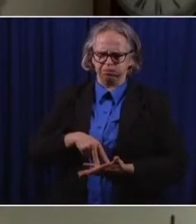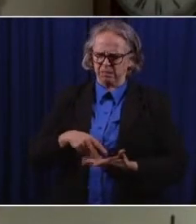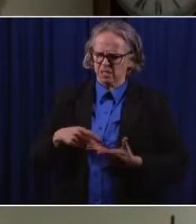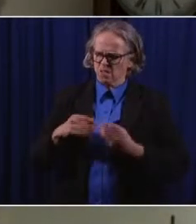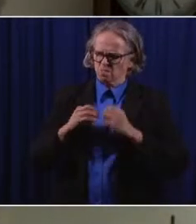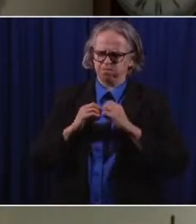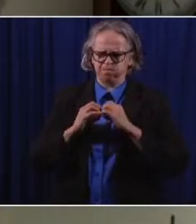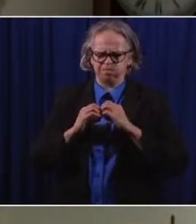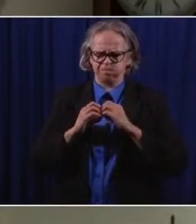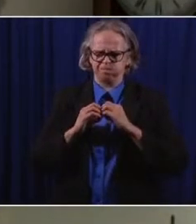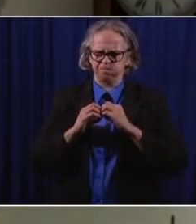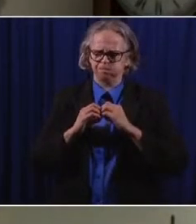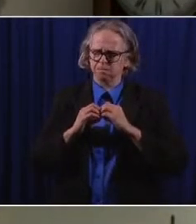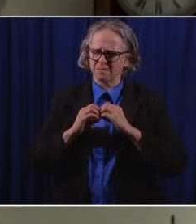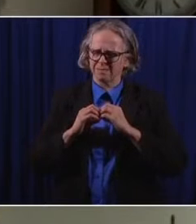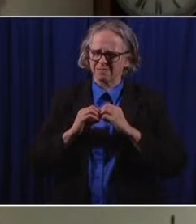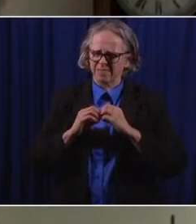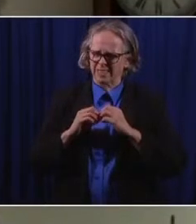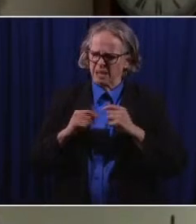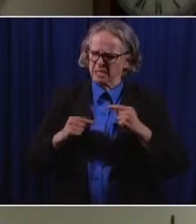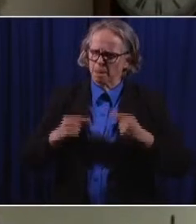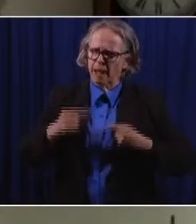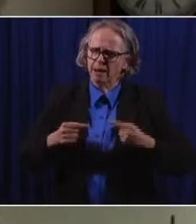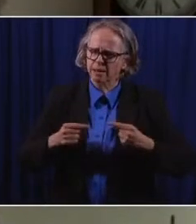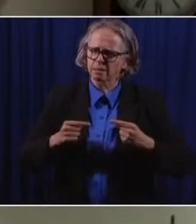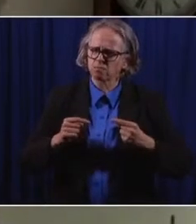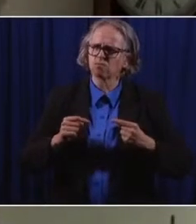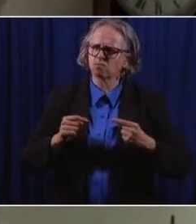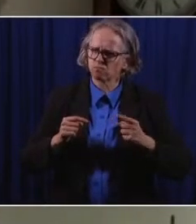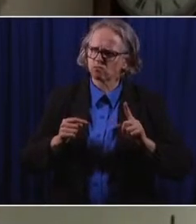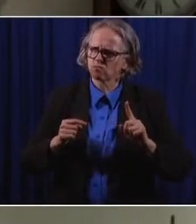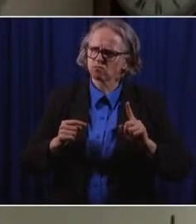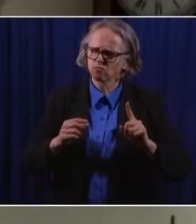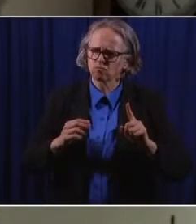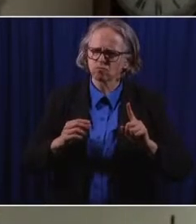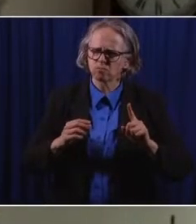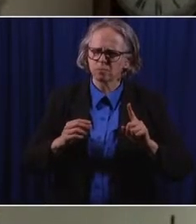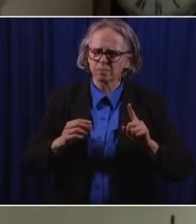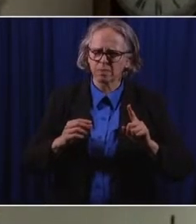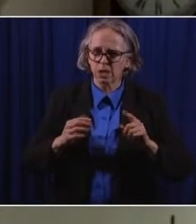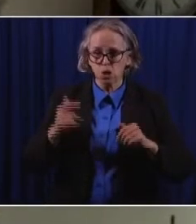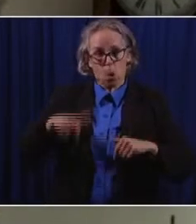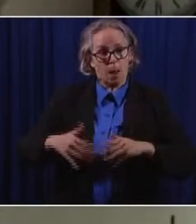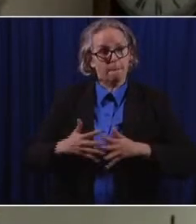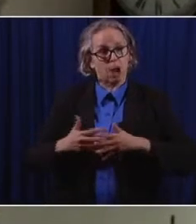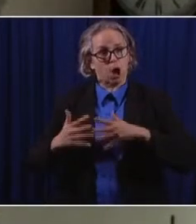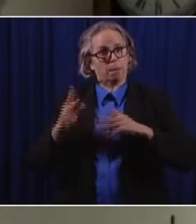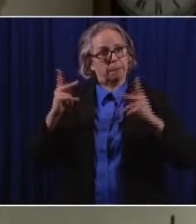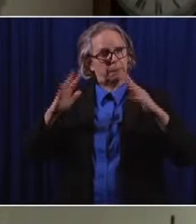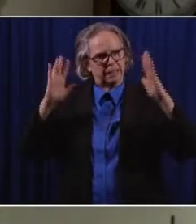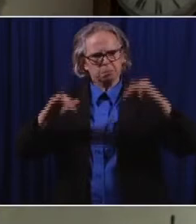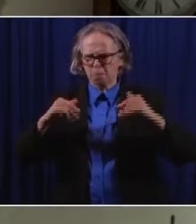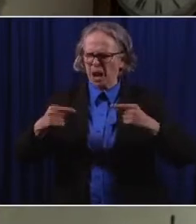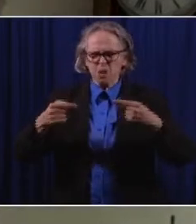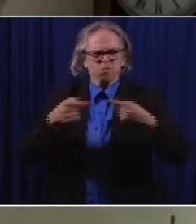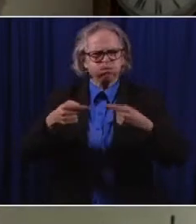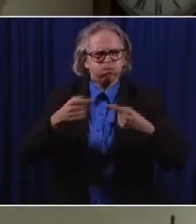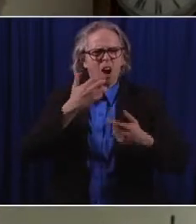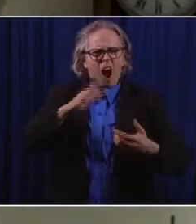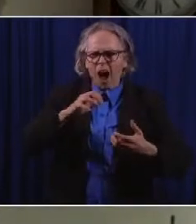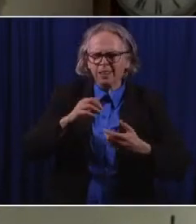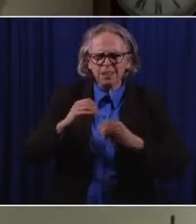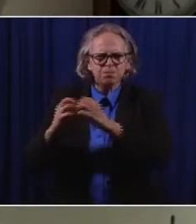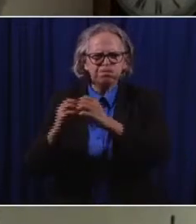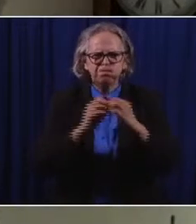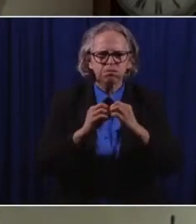debate, hard fought is what the American people expect. But I think they expect it